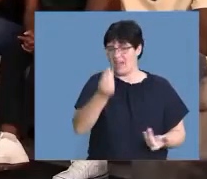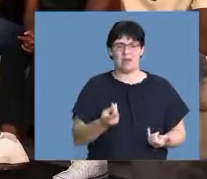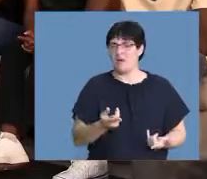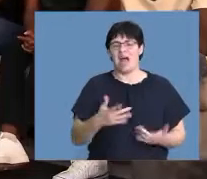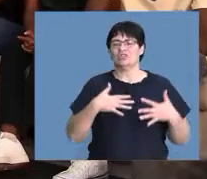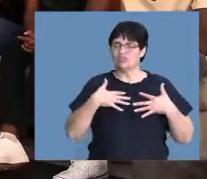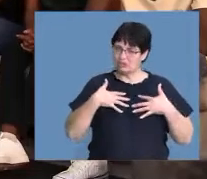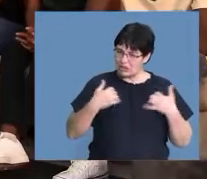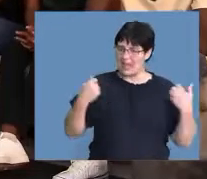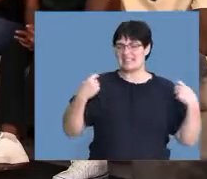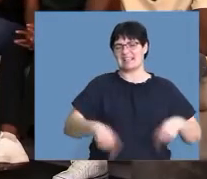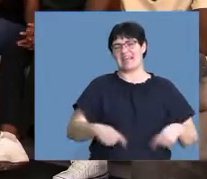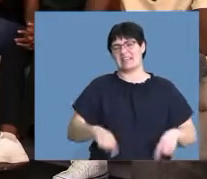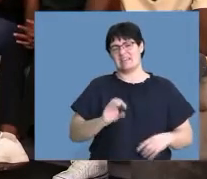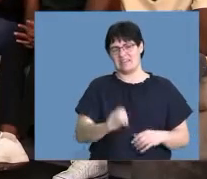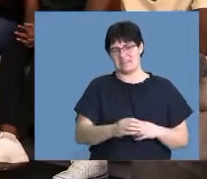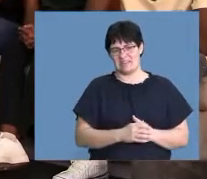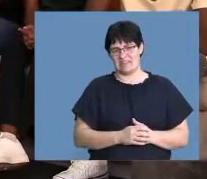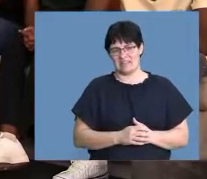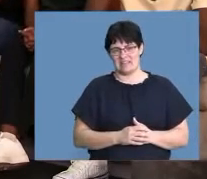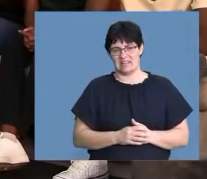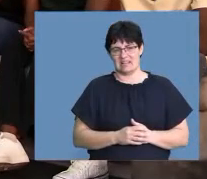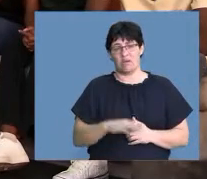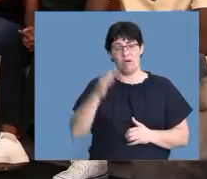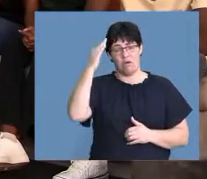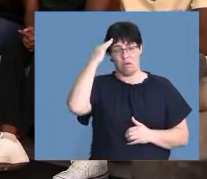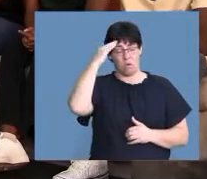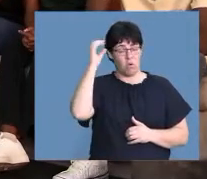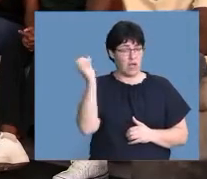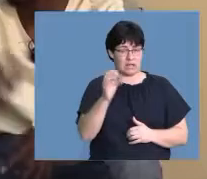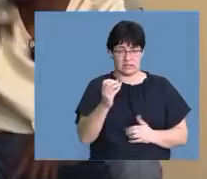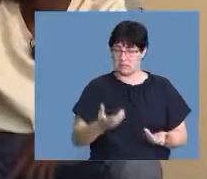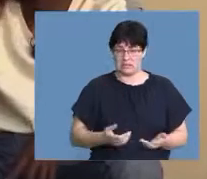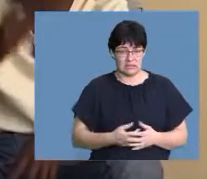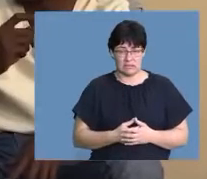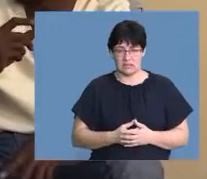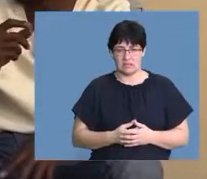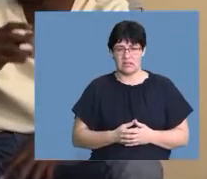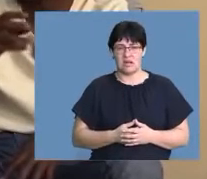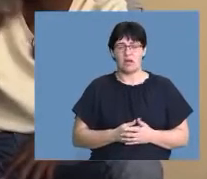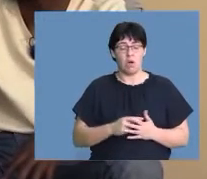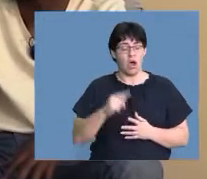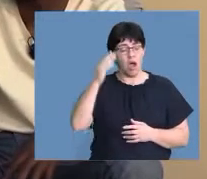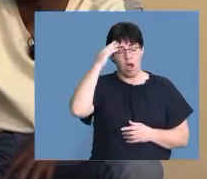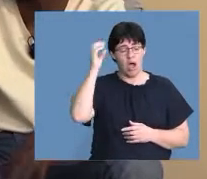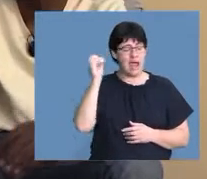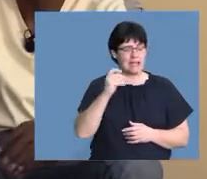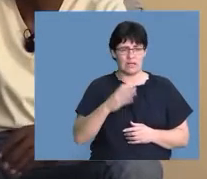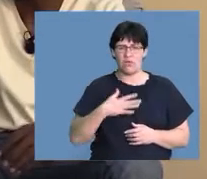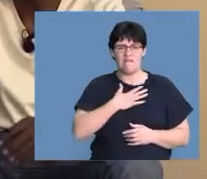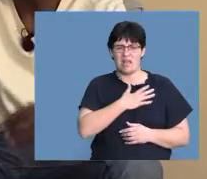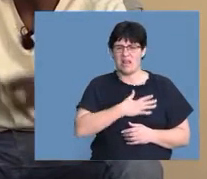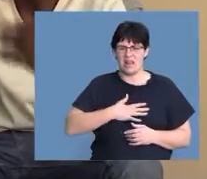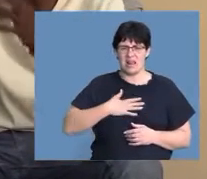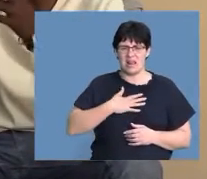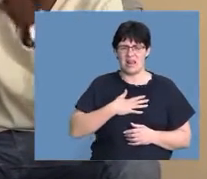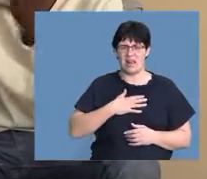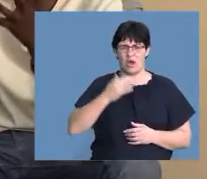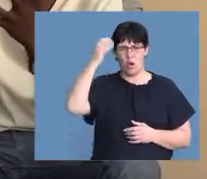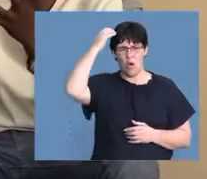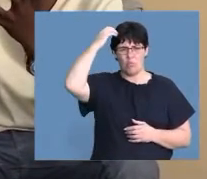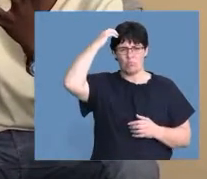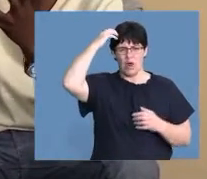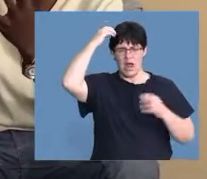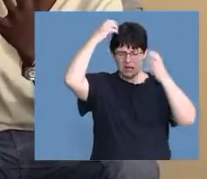be stress or anxiety. Headaches as well. Well, and it's quite interesting because the type of headache, it's like when you feel like your brain left